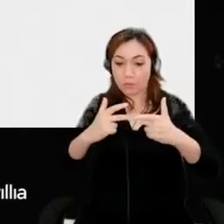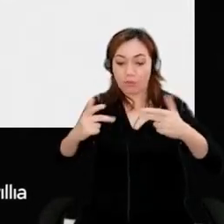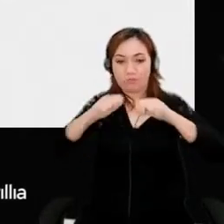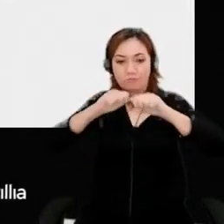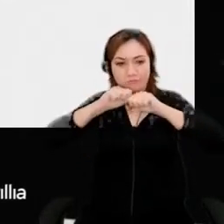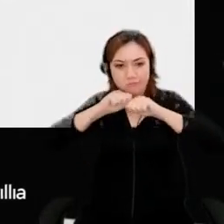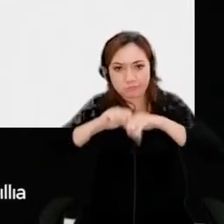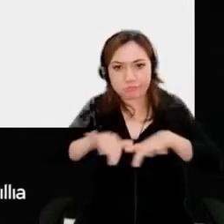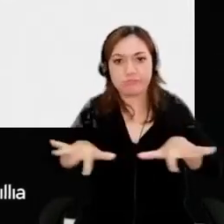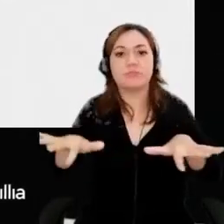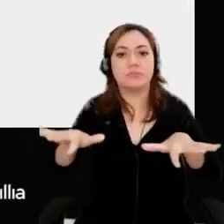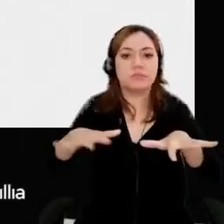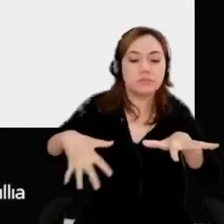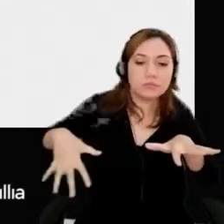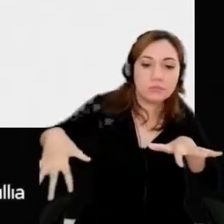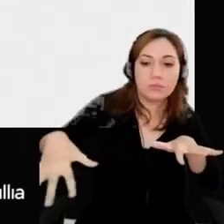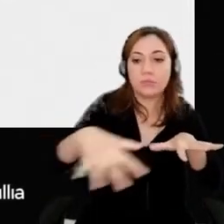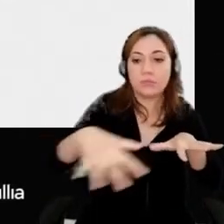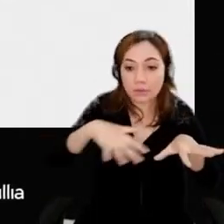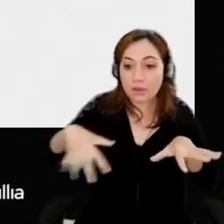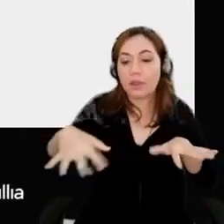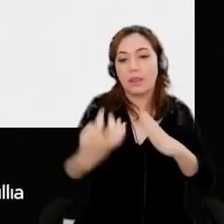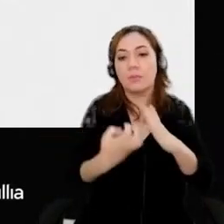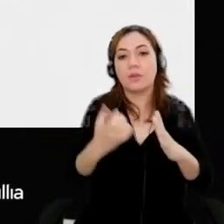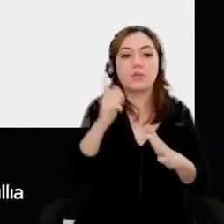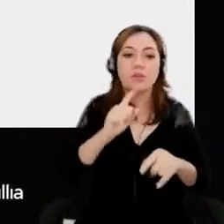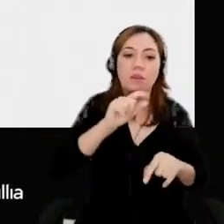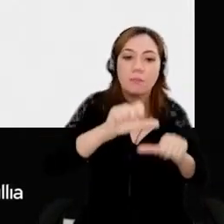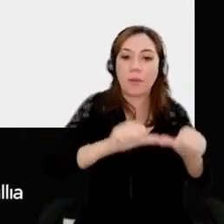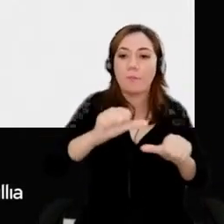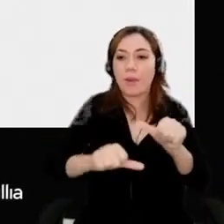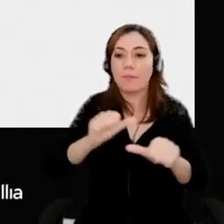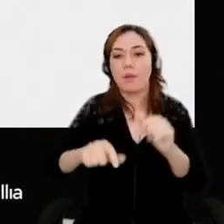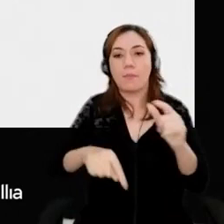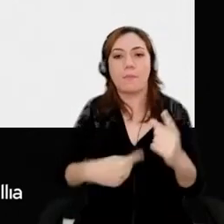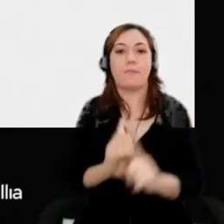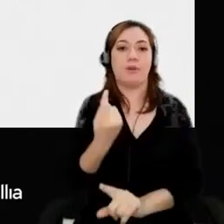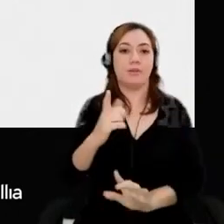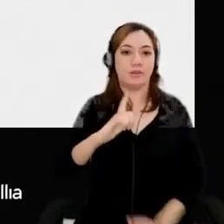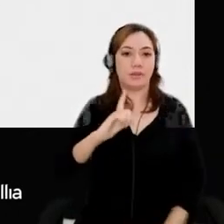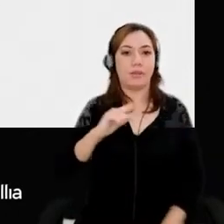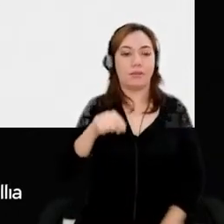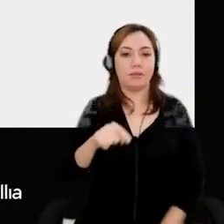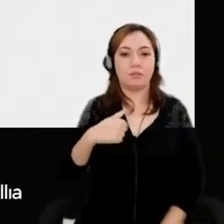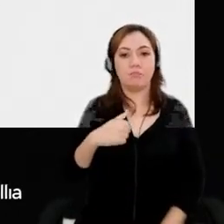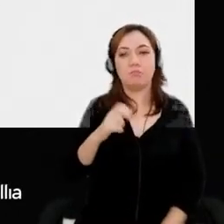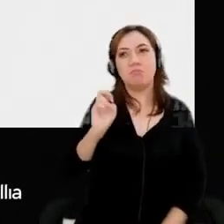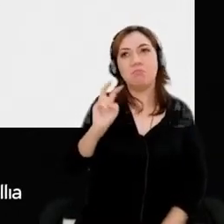organization changes. And I don't see a future in short term where